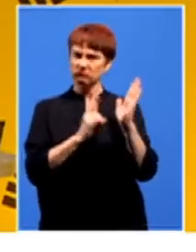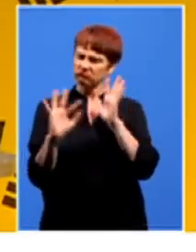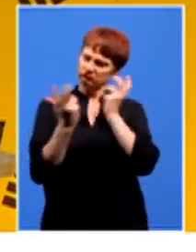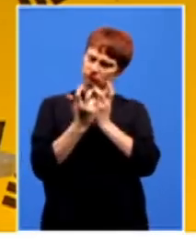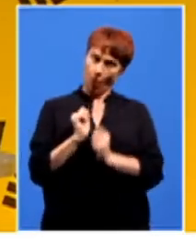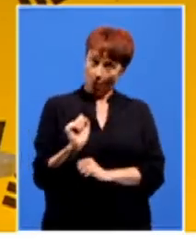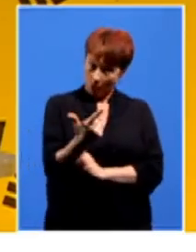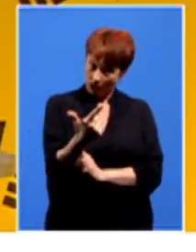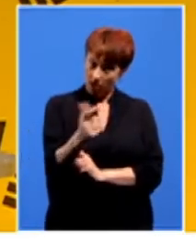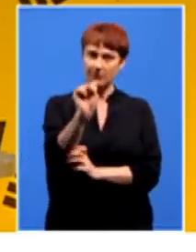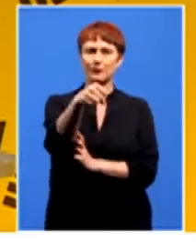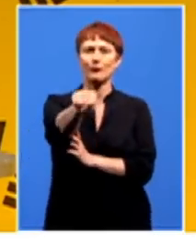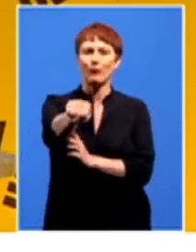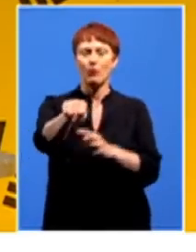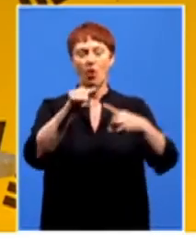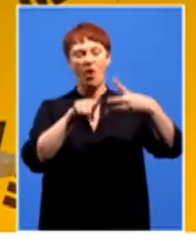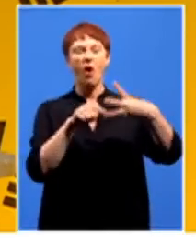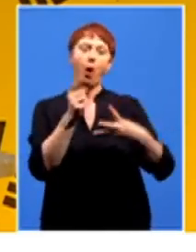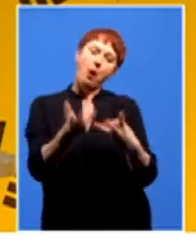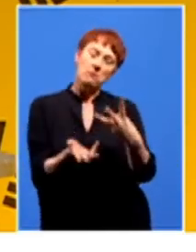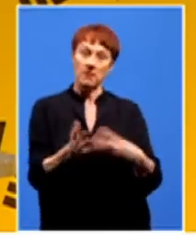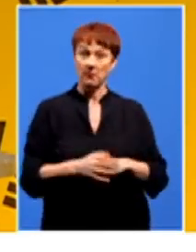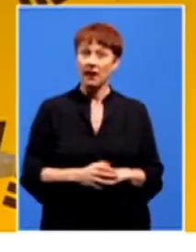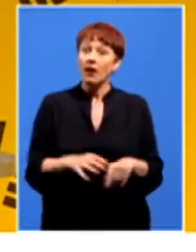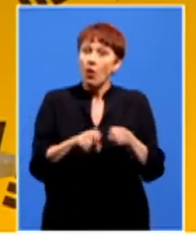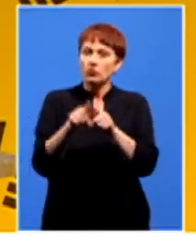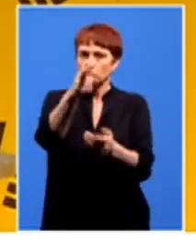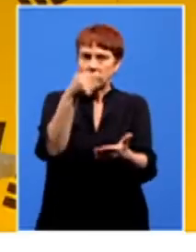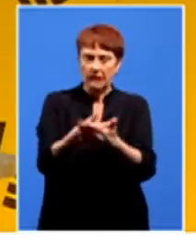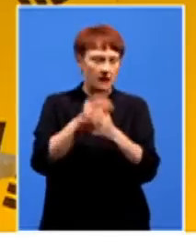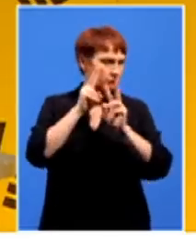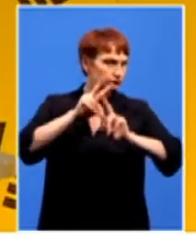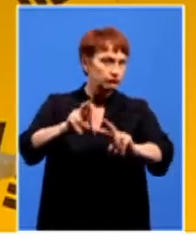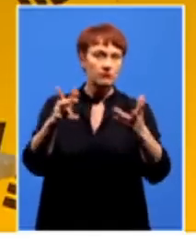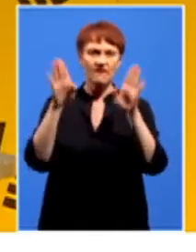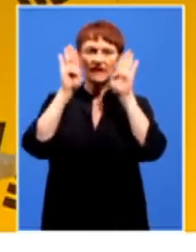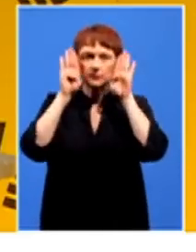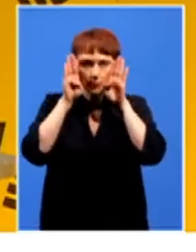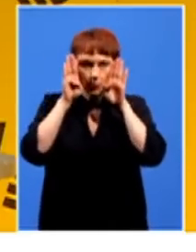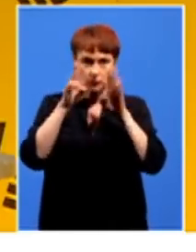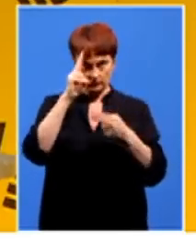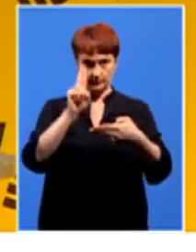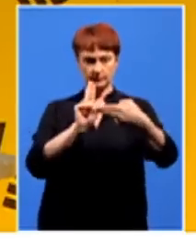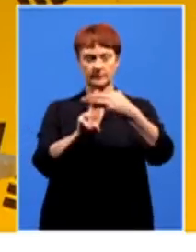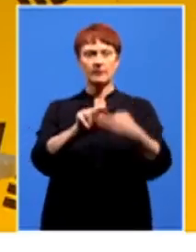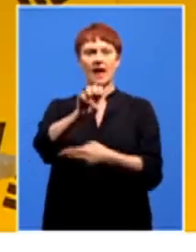sabcnews.com/elections to vote. And of course, we extend the conversation to Facebook and Twitter. Remember there to use the